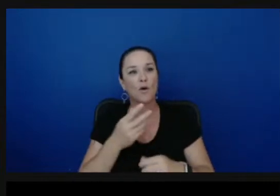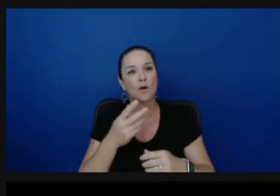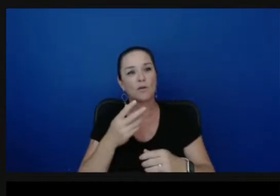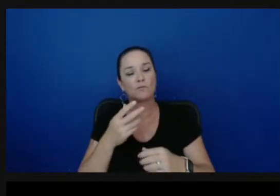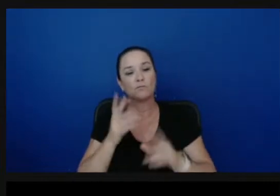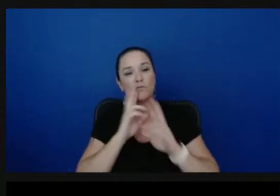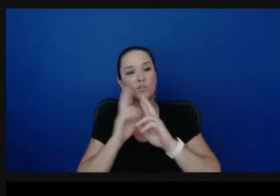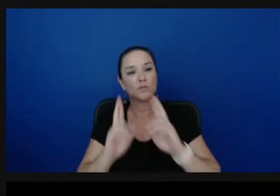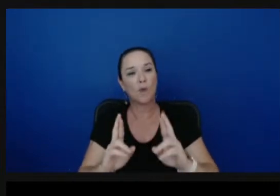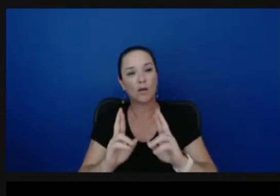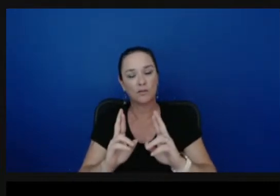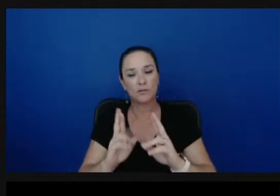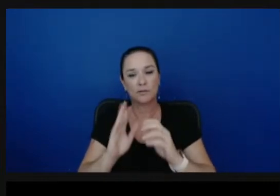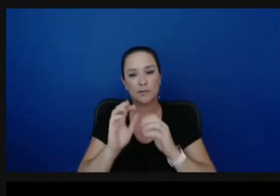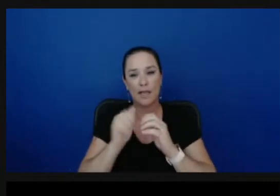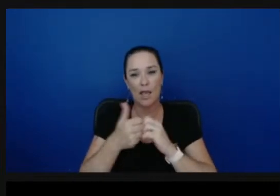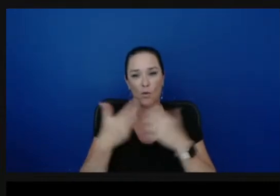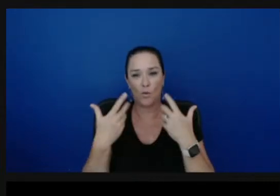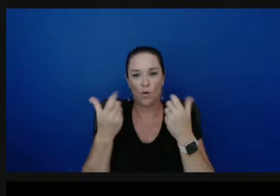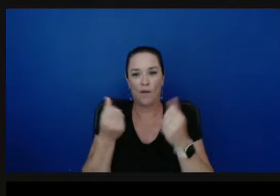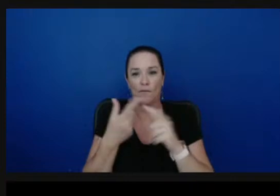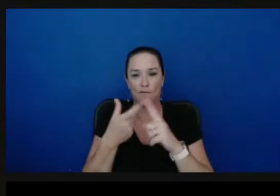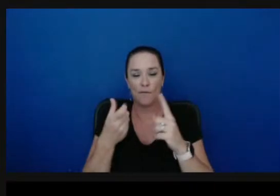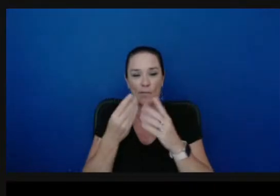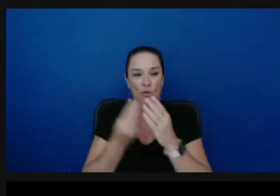from that eruption. Yeah, Dan.